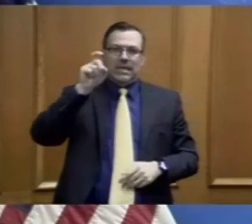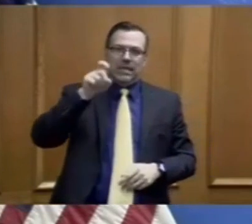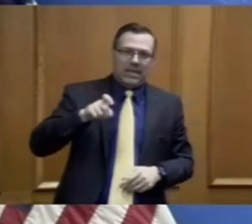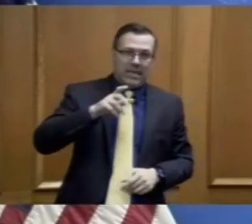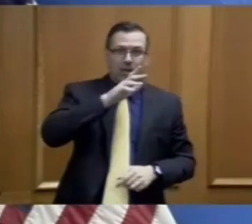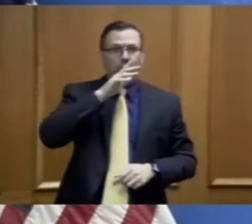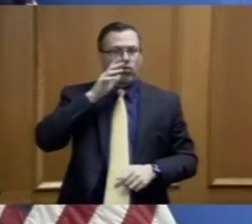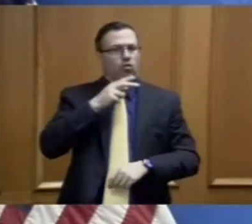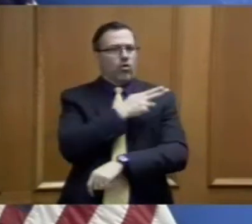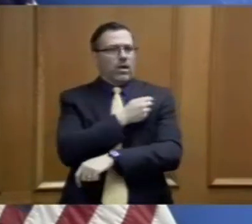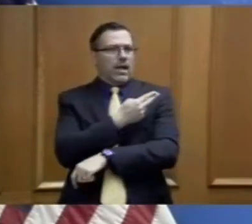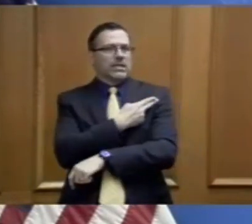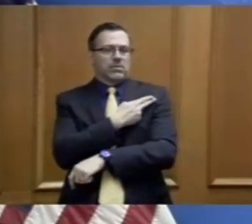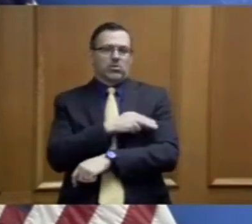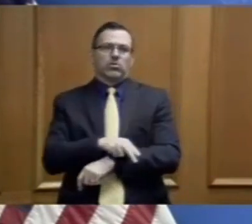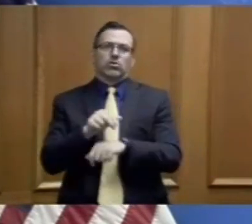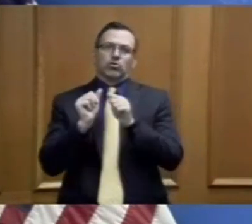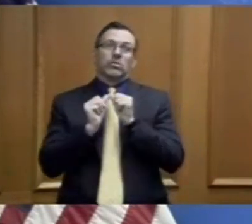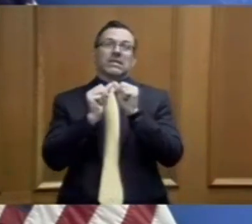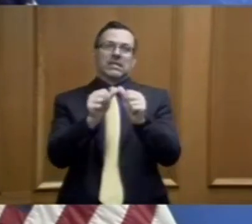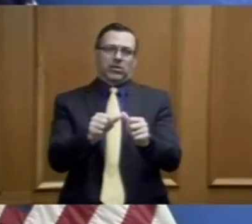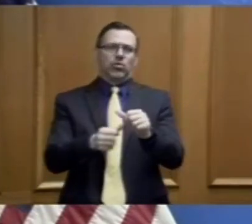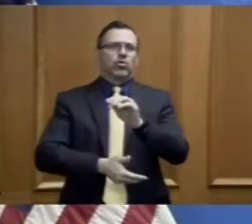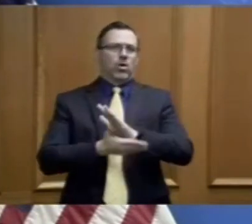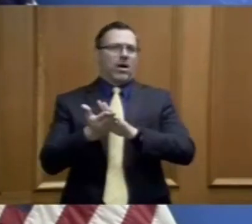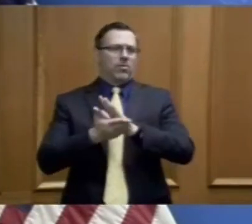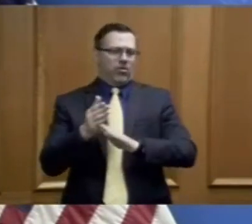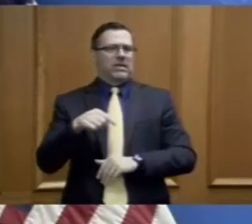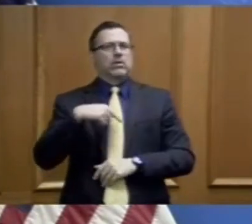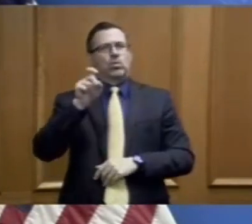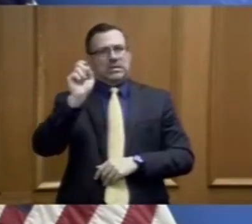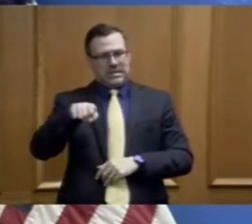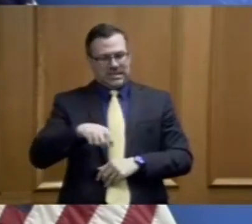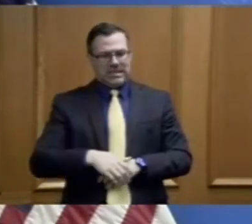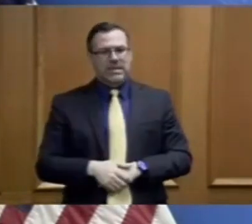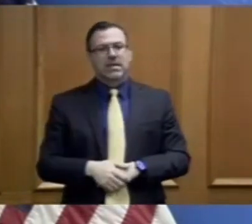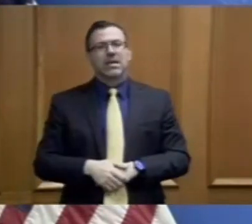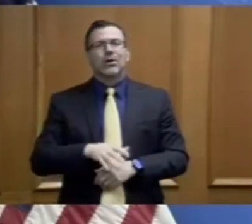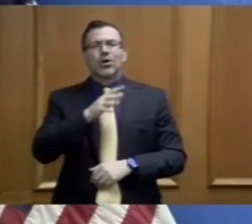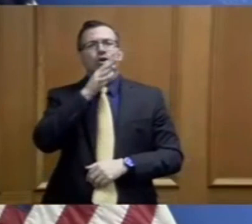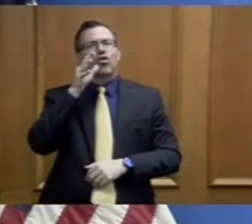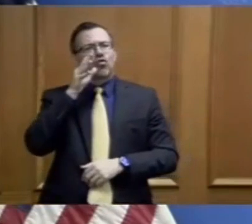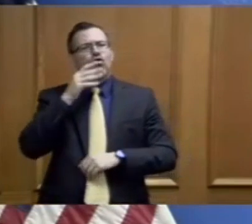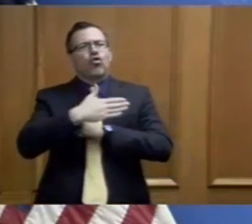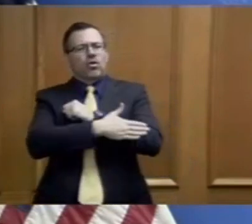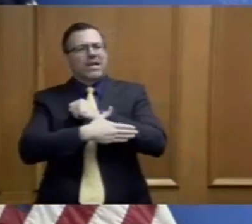to continue to operate in those areas. Even though rural counties don't